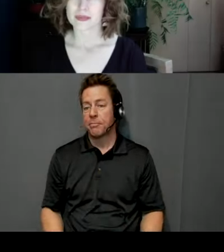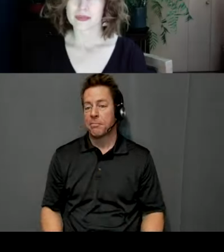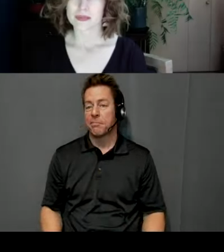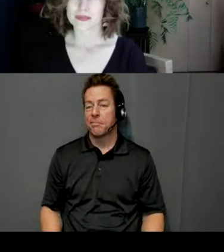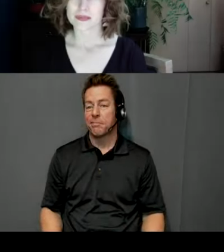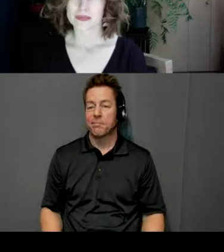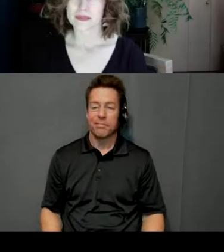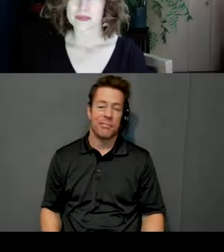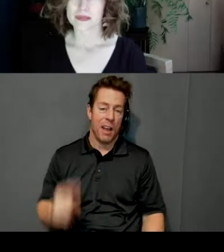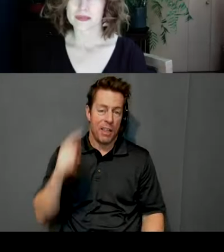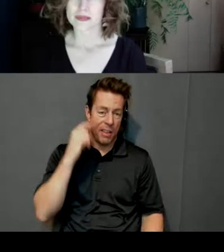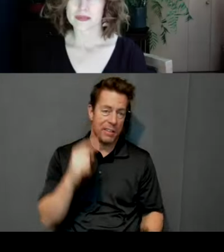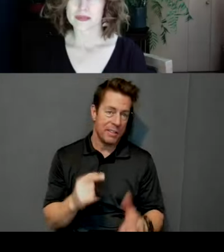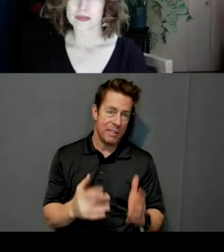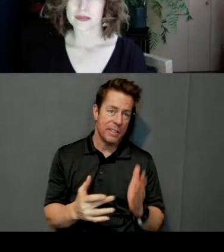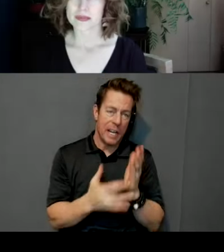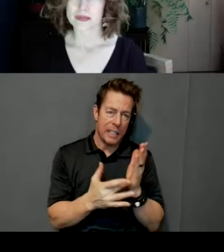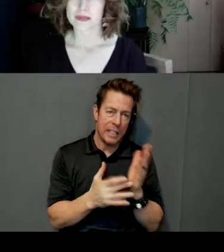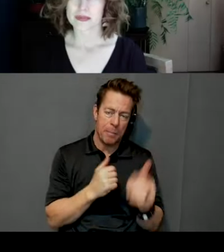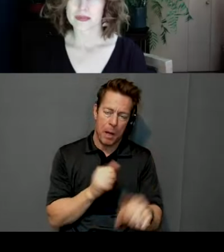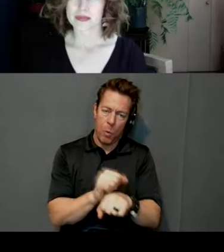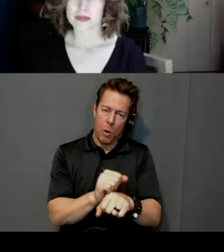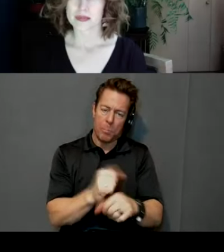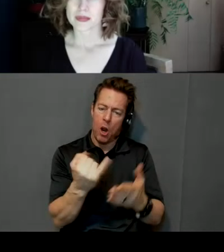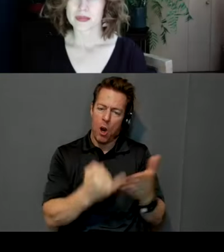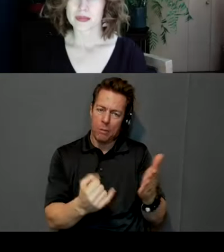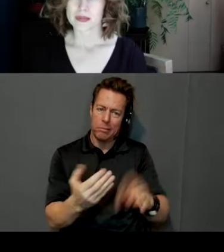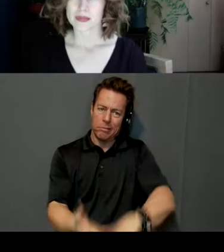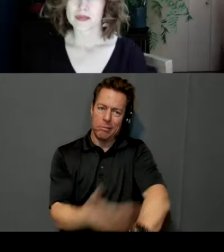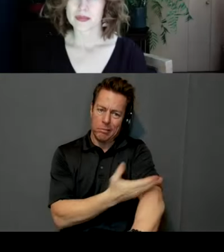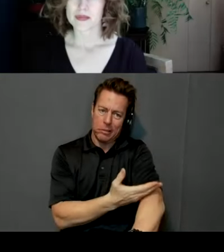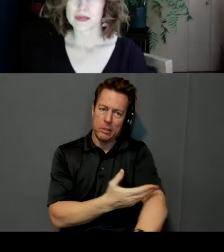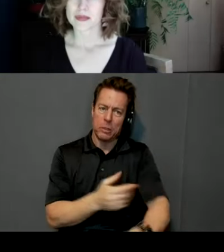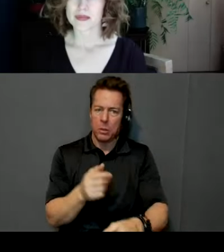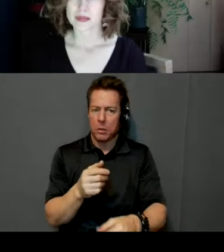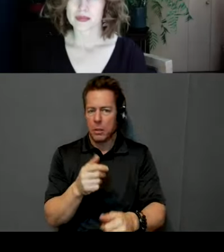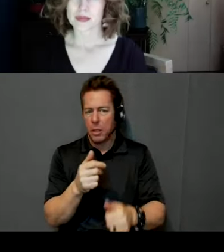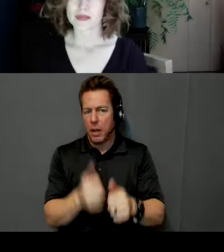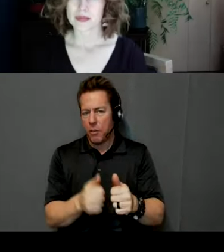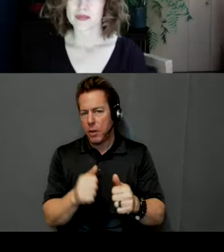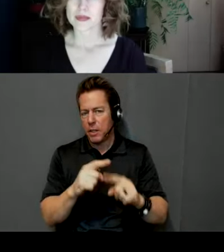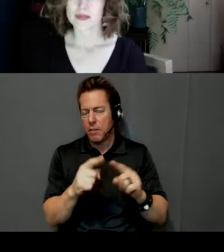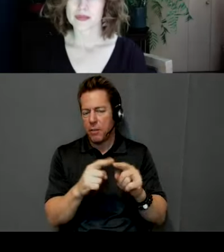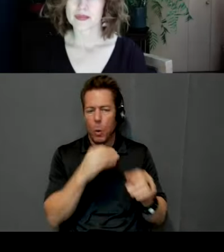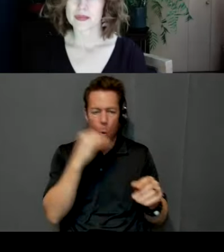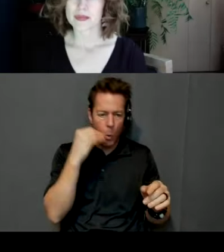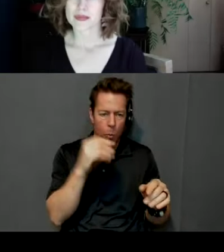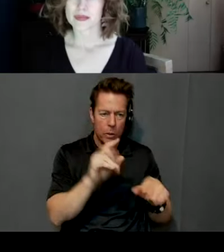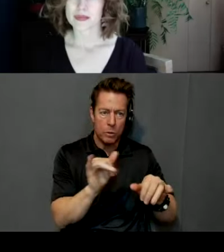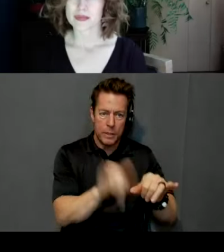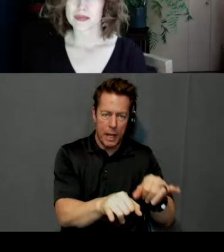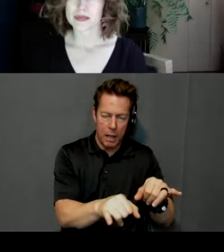I think technically a bit. So I think every residency kind of does something for you, whether